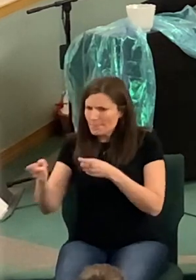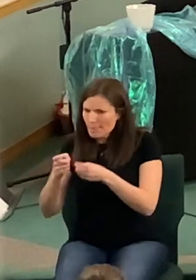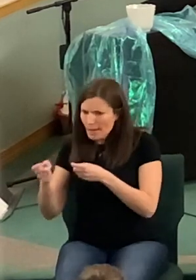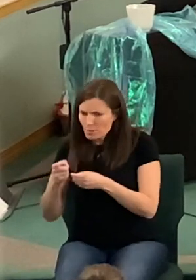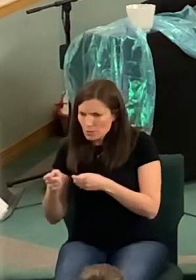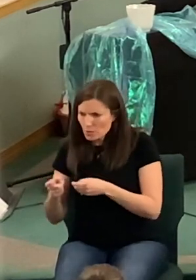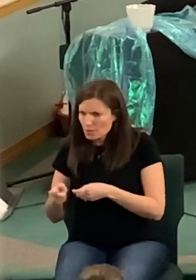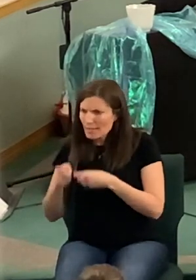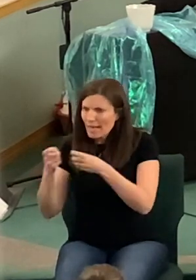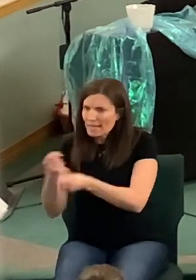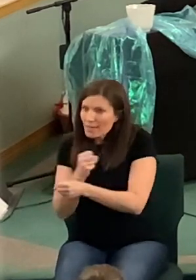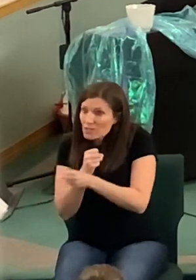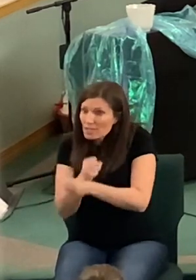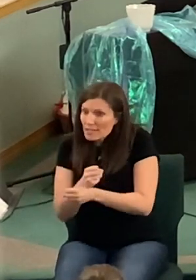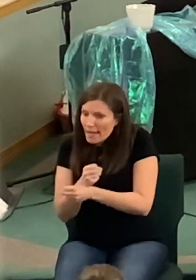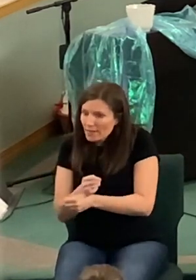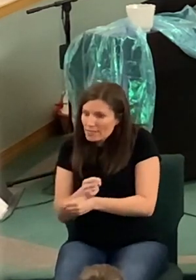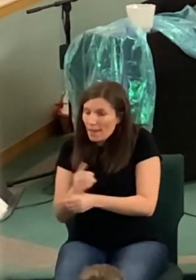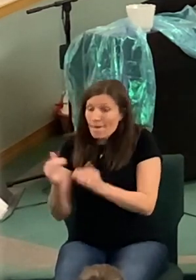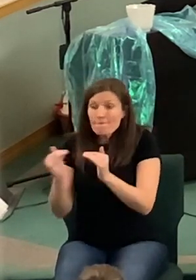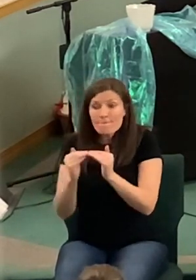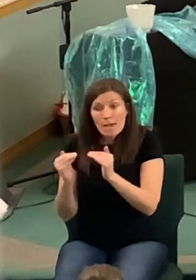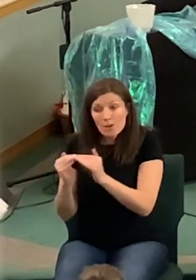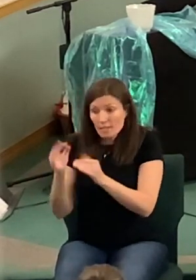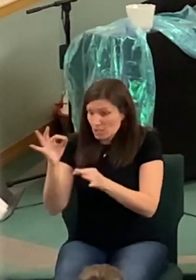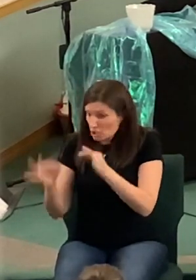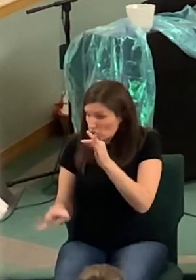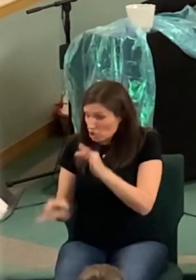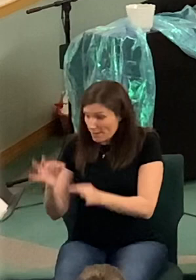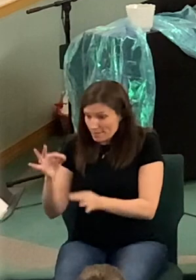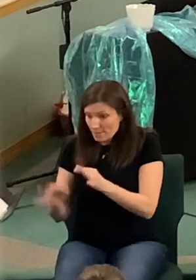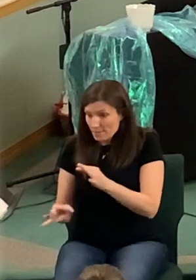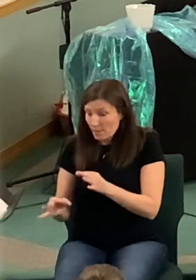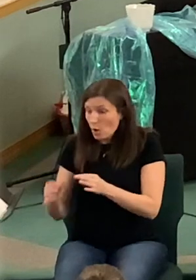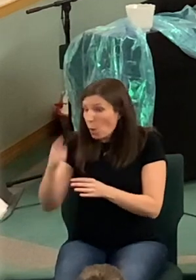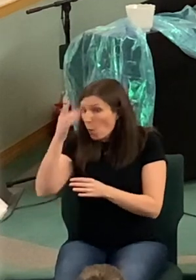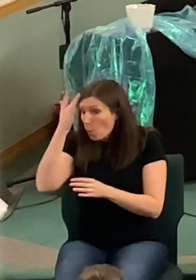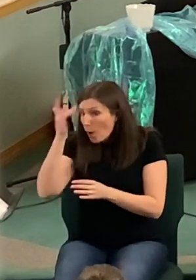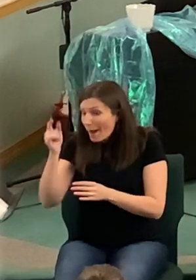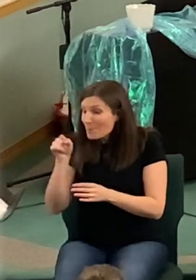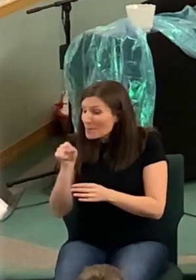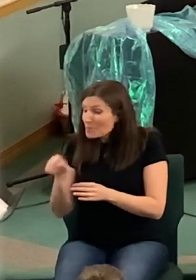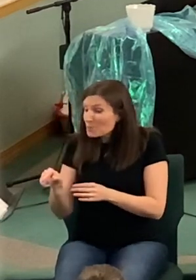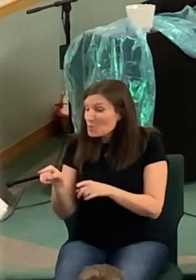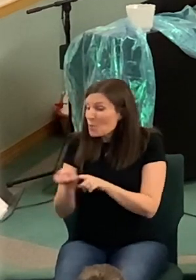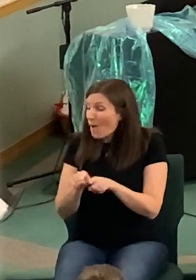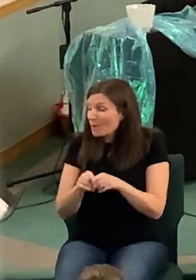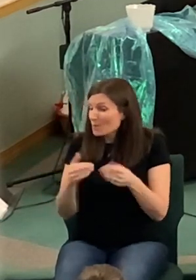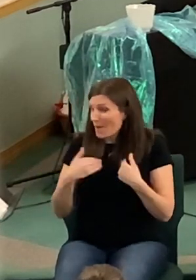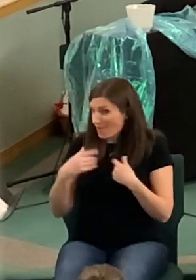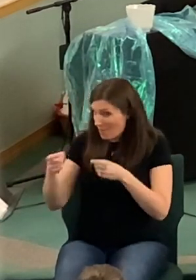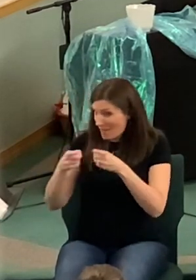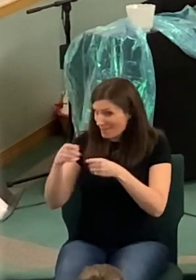and fairness, knowing that you too have a master in heaven."